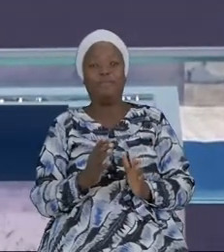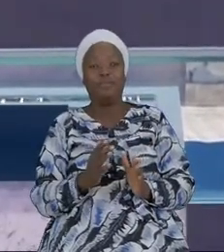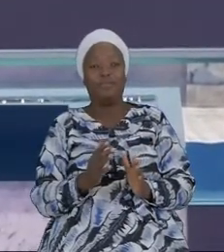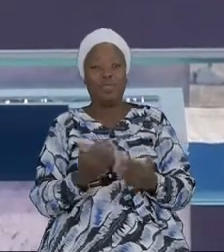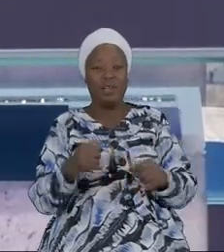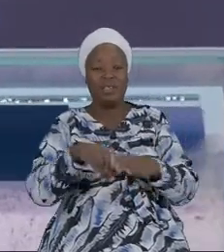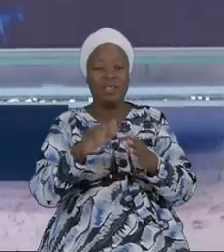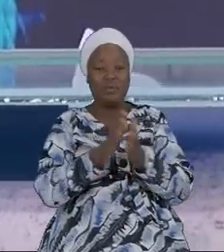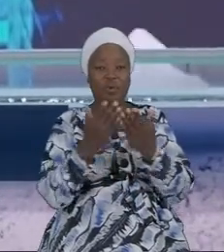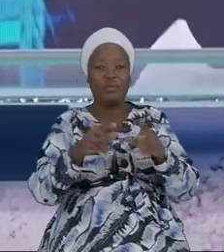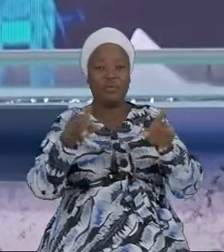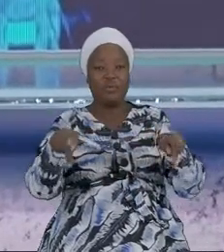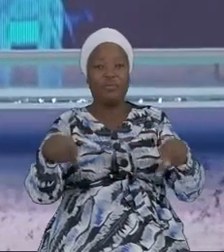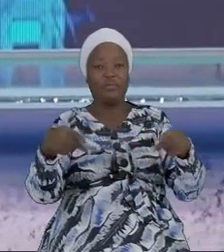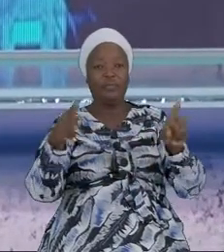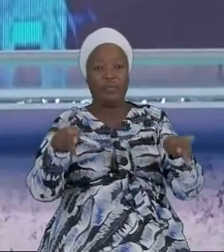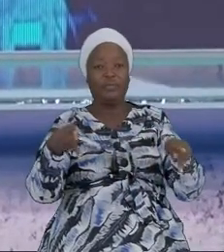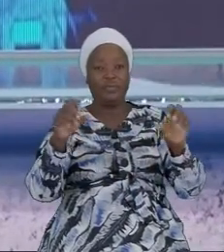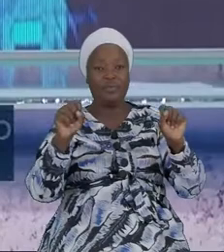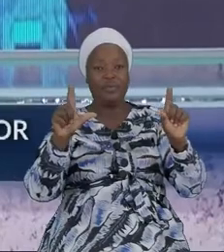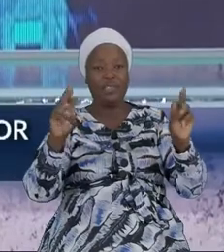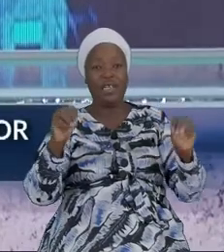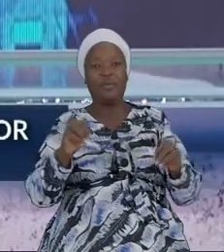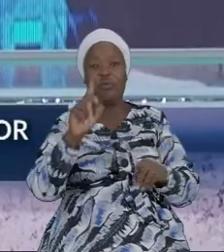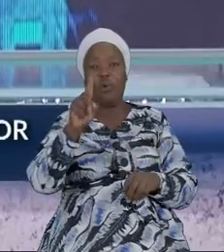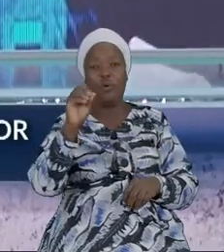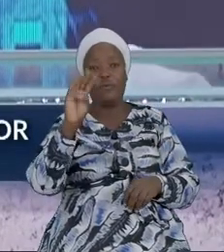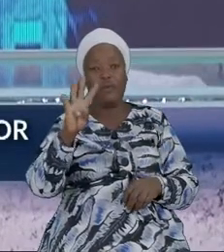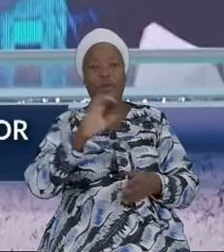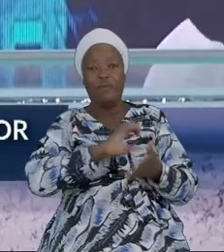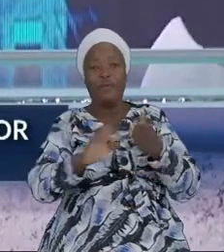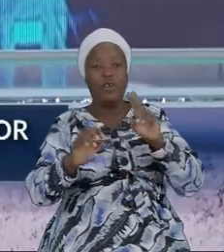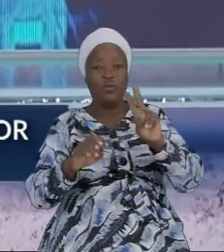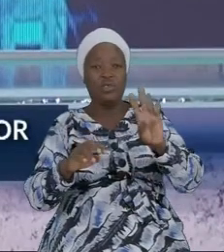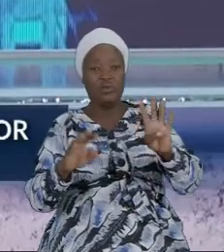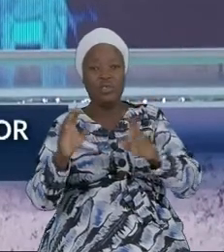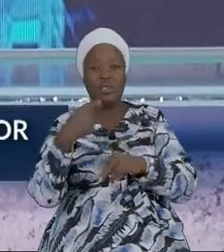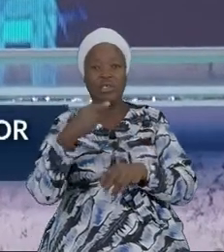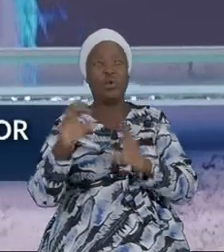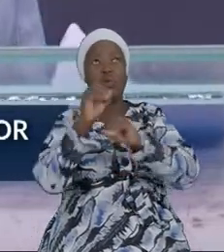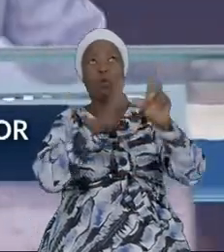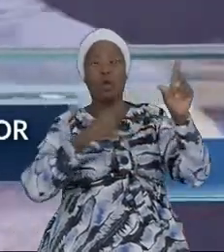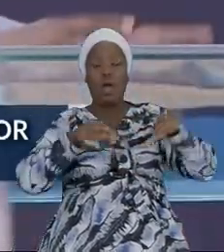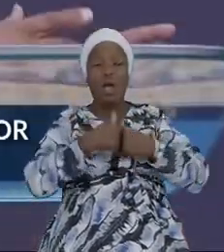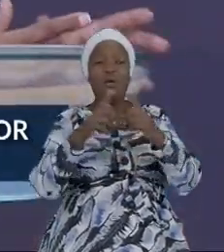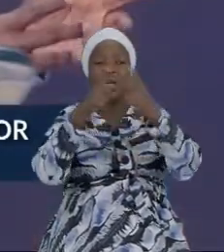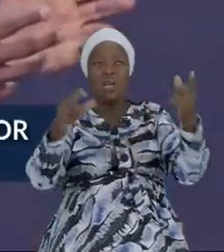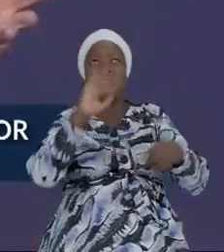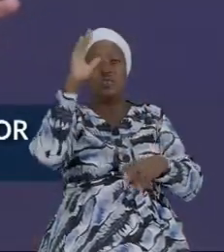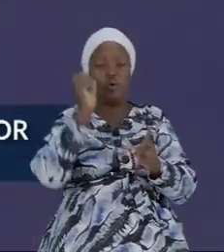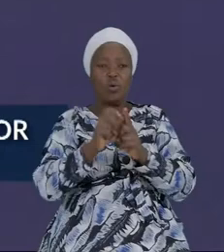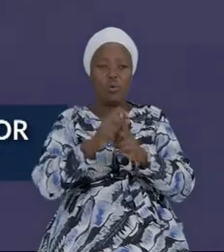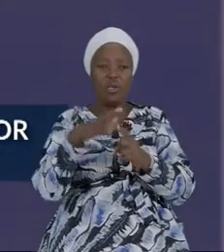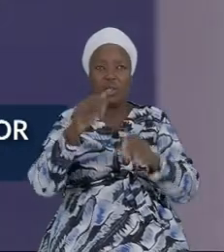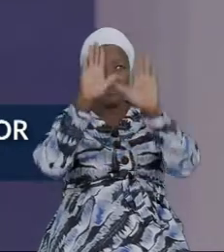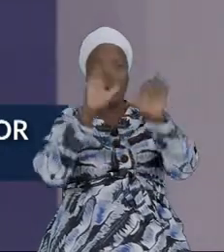Psalm 104, verse 24. It says, O Lord, how manifold are thy works, the